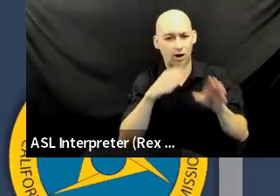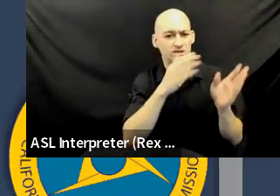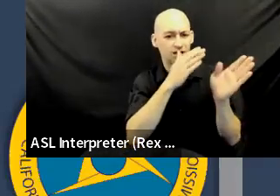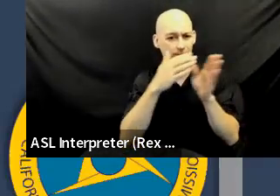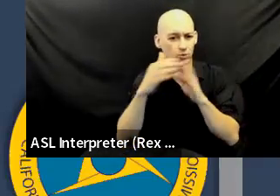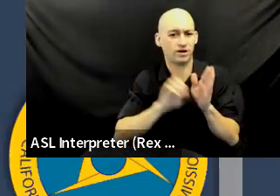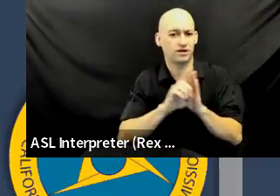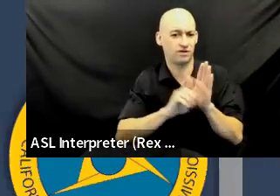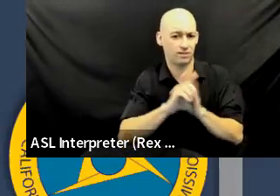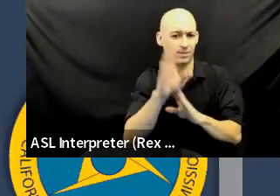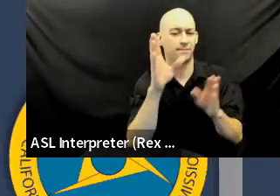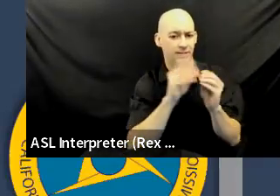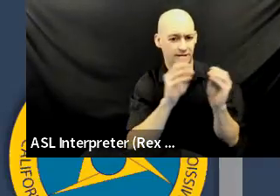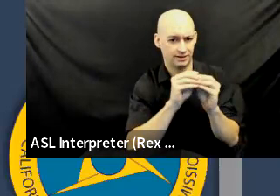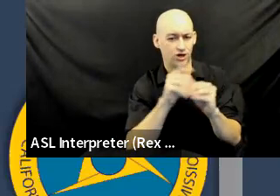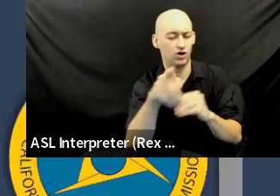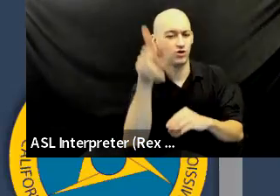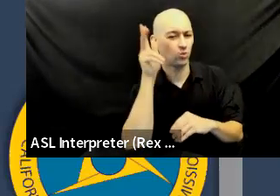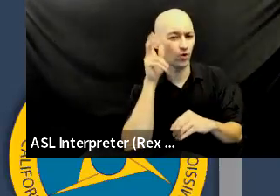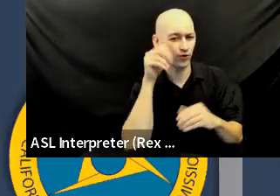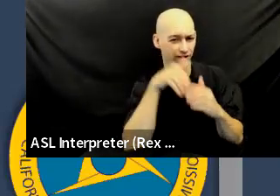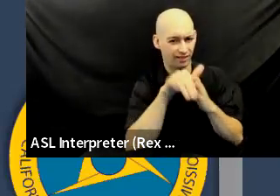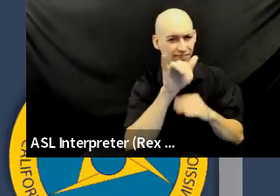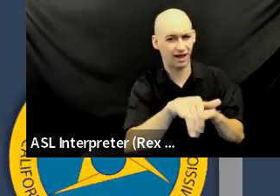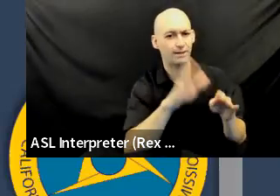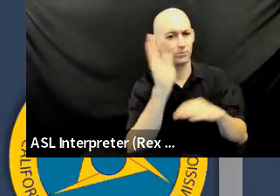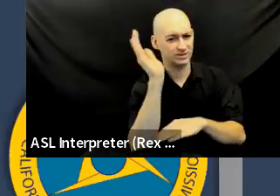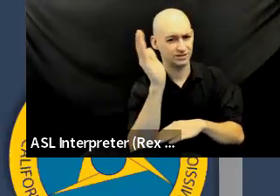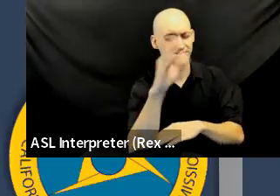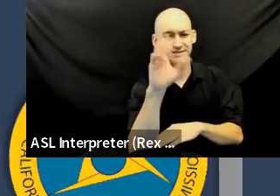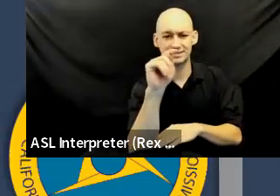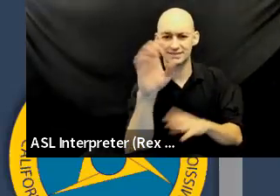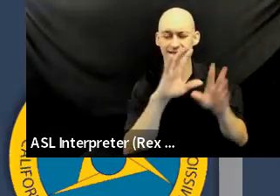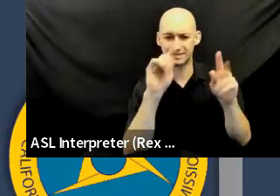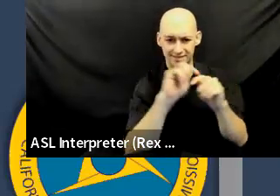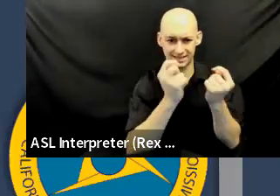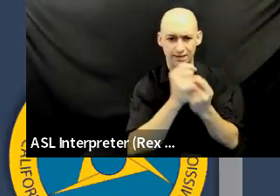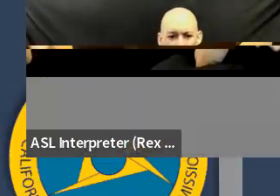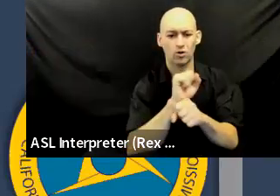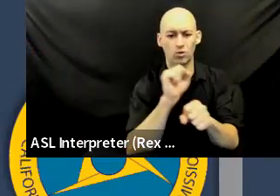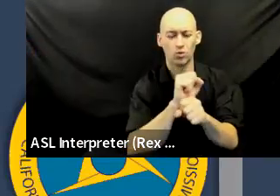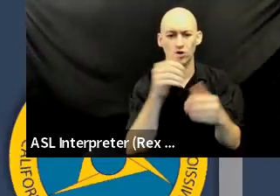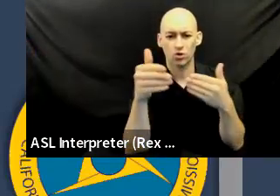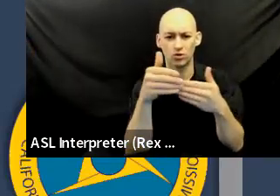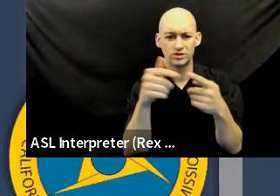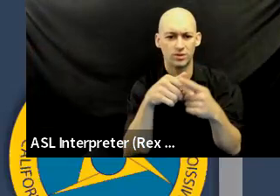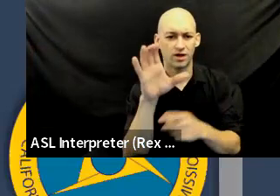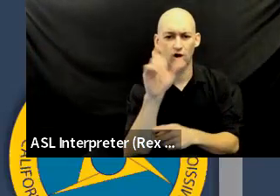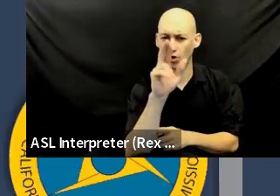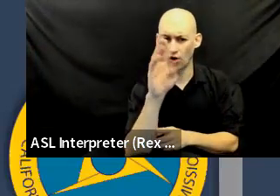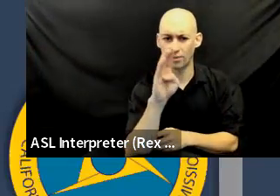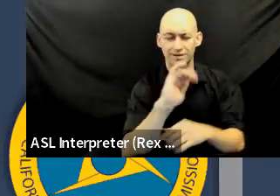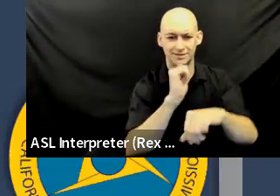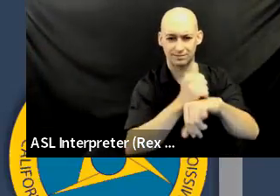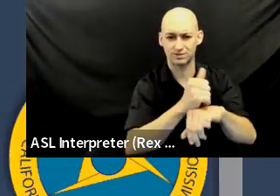meeting. As you heard in that presentation, the CTC team worked closely with CARB in establishing the priority